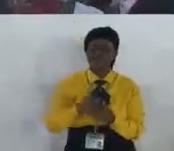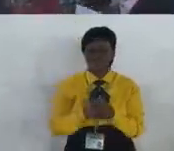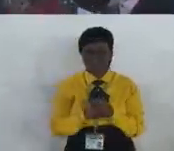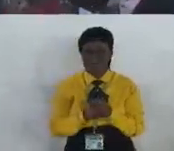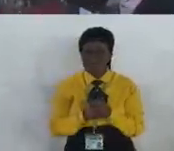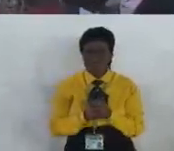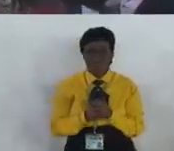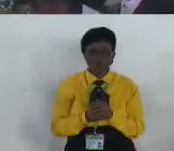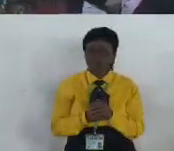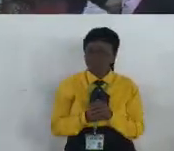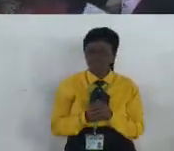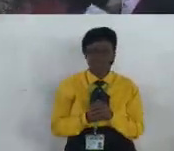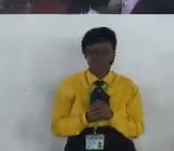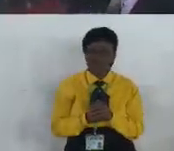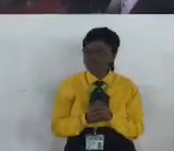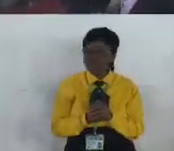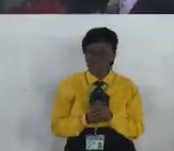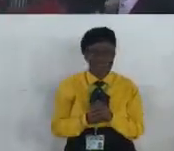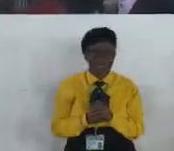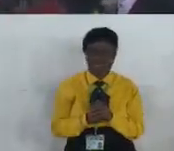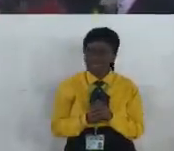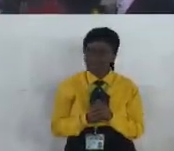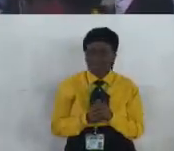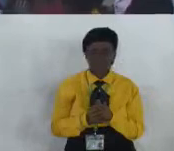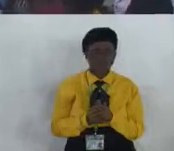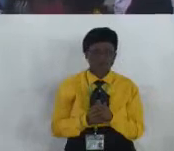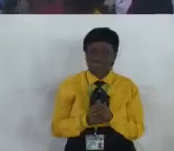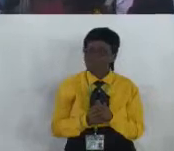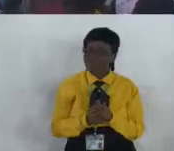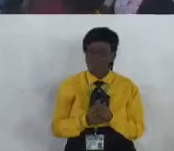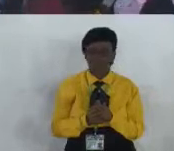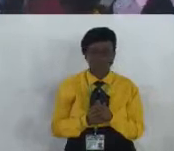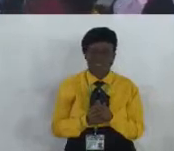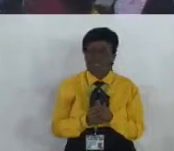Ramoshinki rendekite turmunkurunde ke manka shanta.